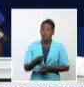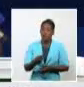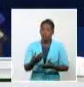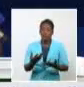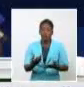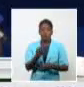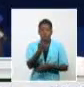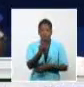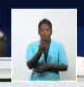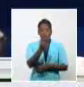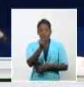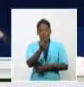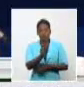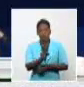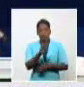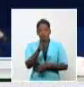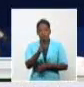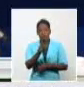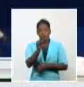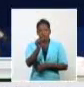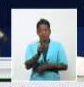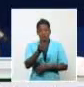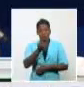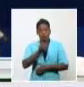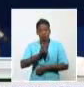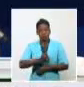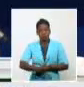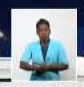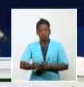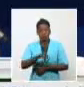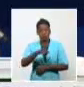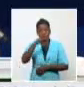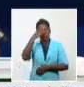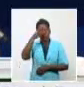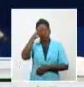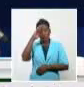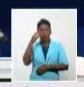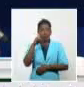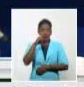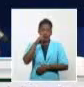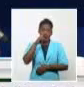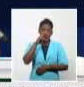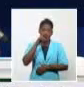of friends and others for the death of three people yesterday.